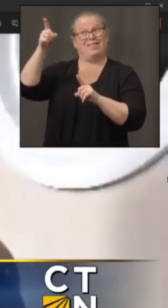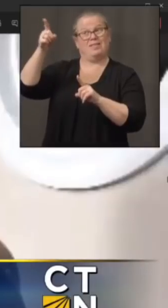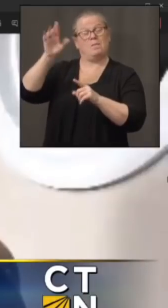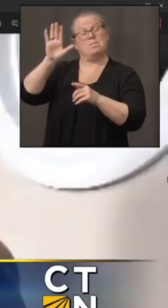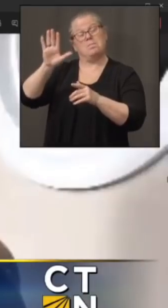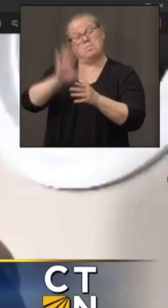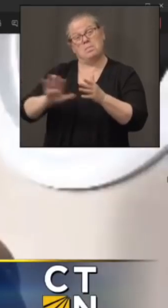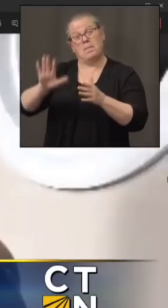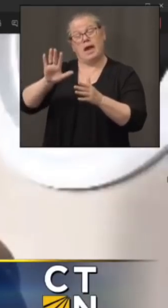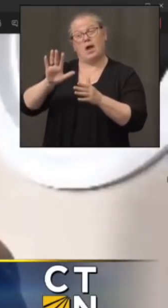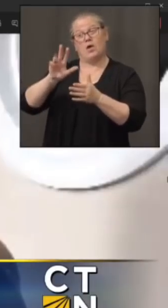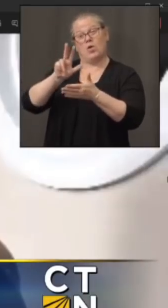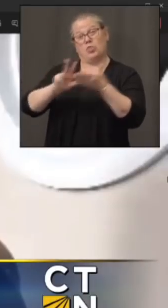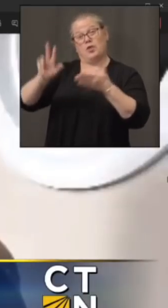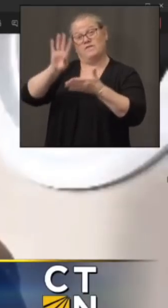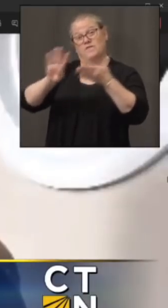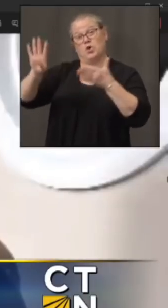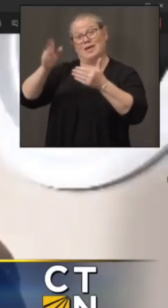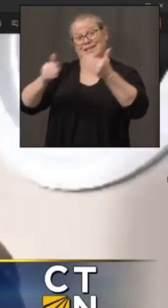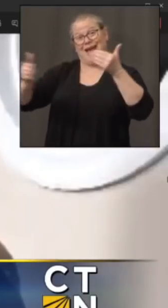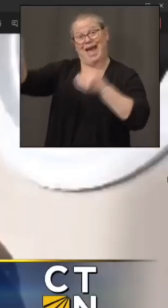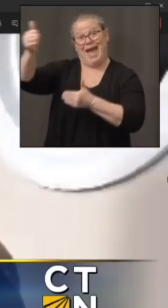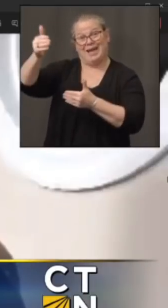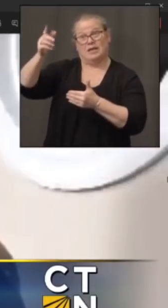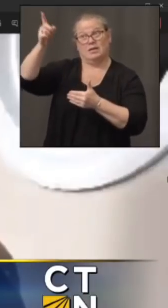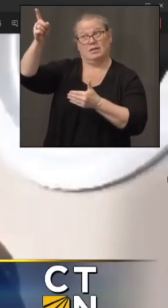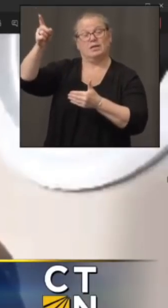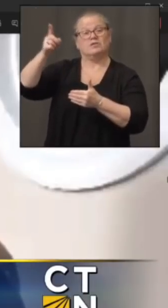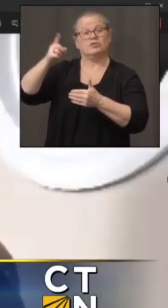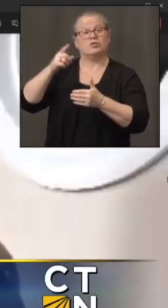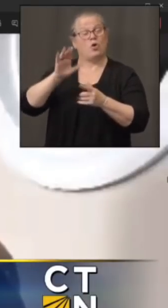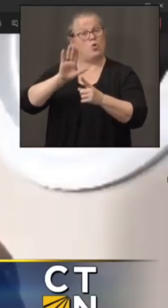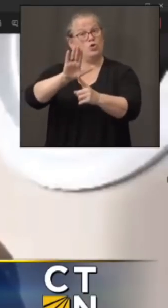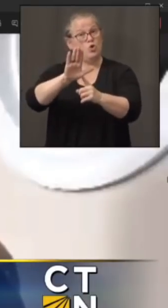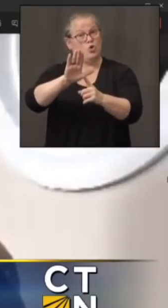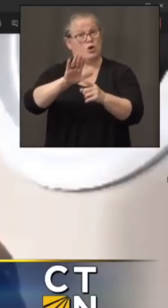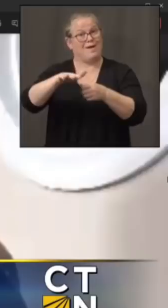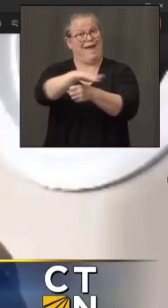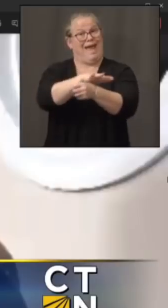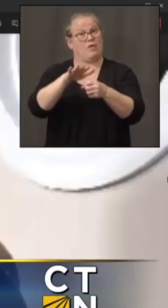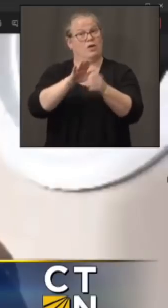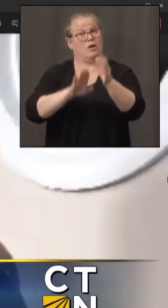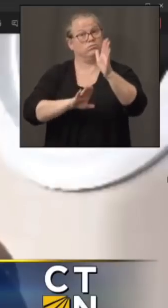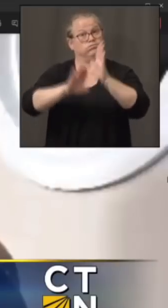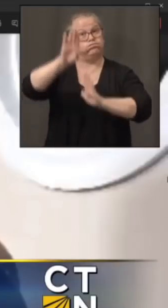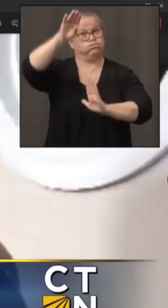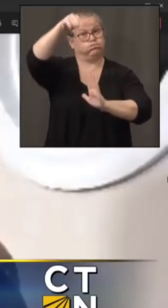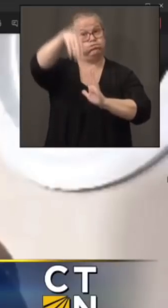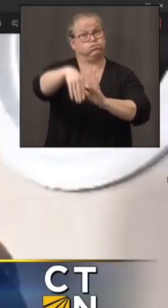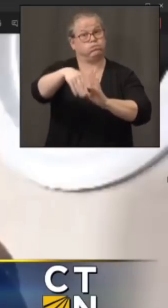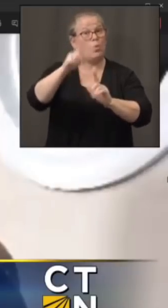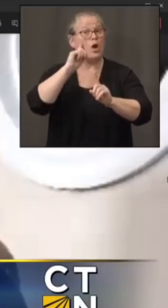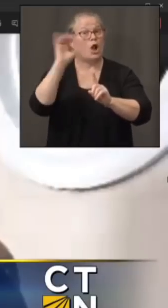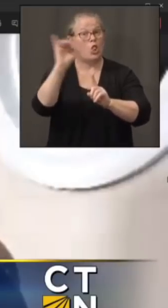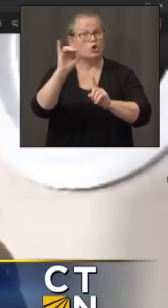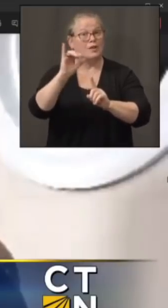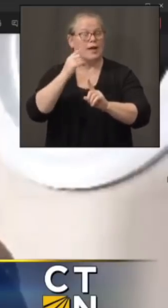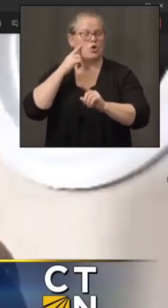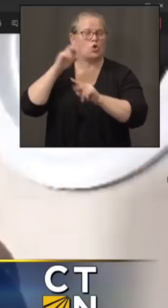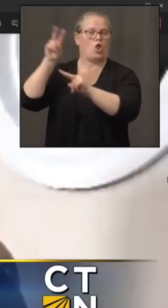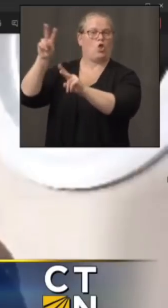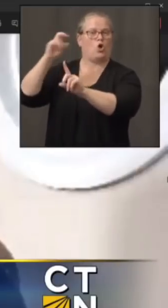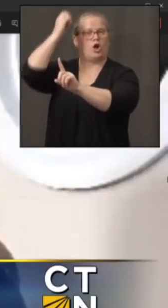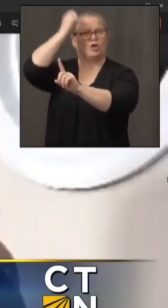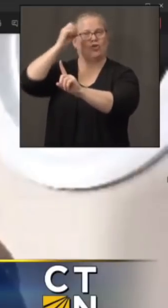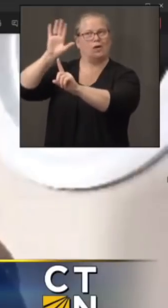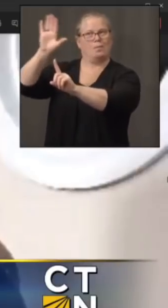epidemic curve might look like, you can look at Europe. Now, granted, the European nations implemented, I think, more strict